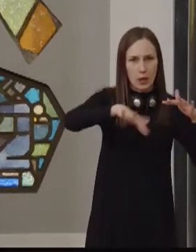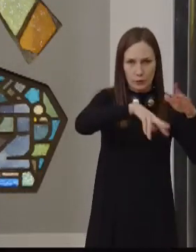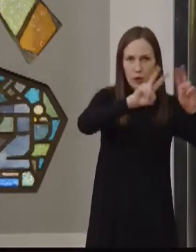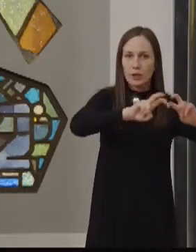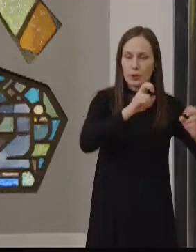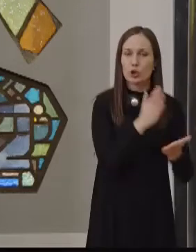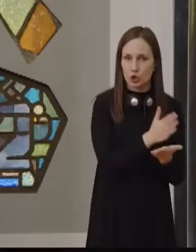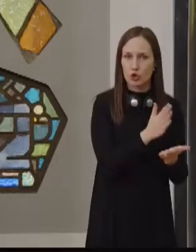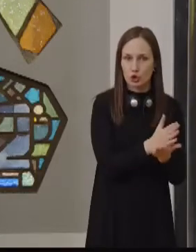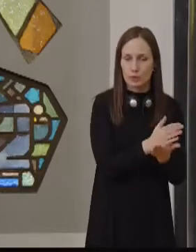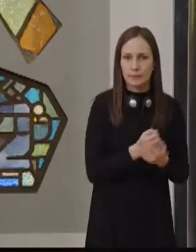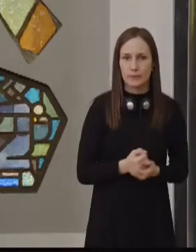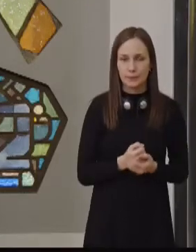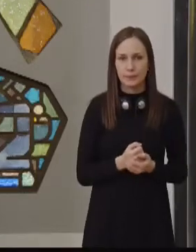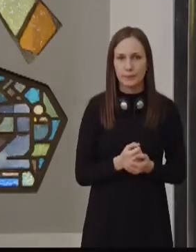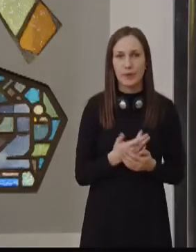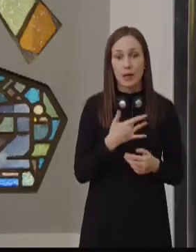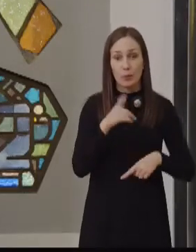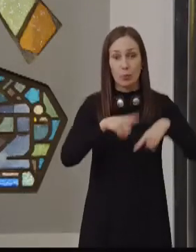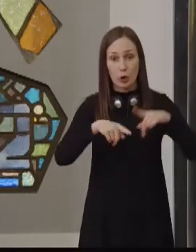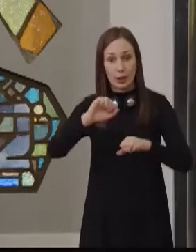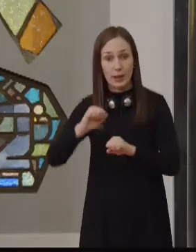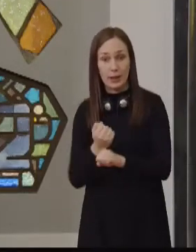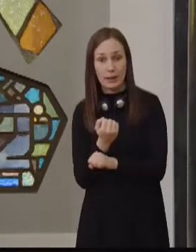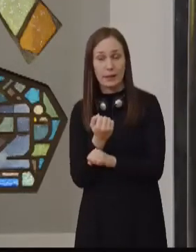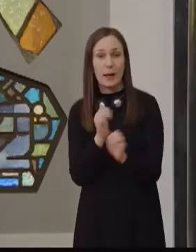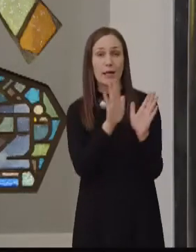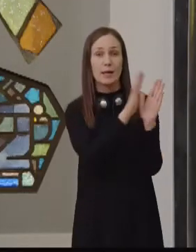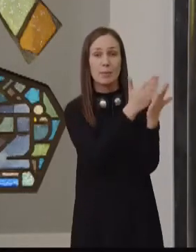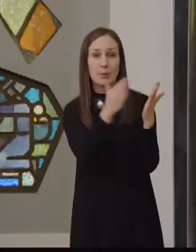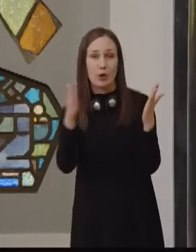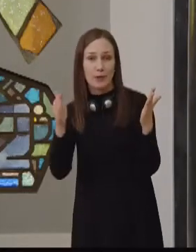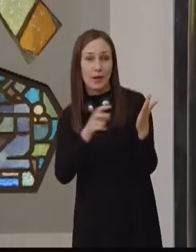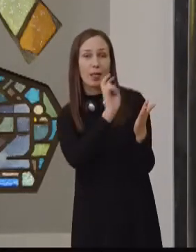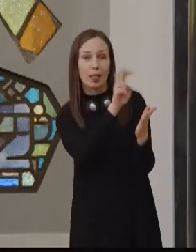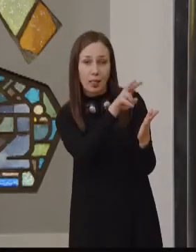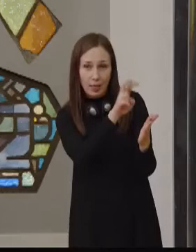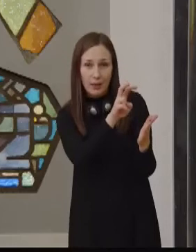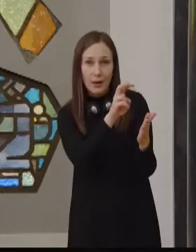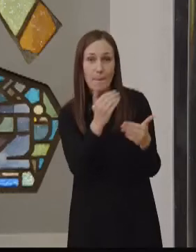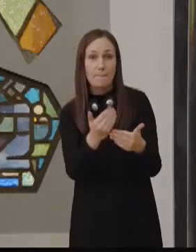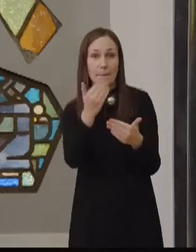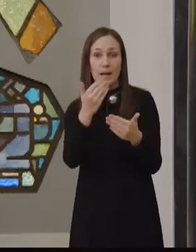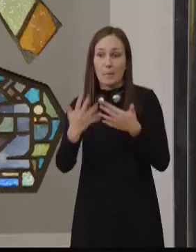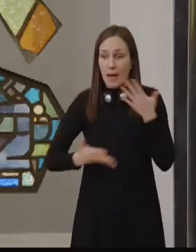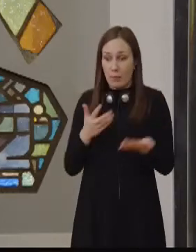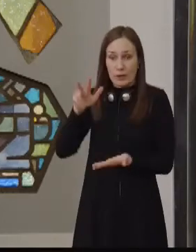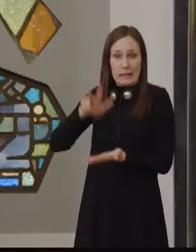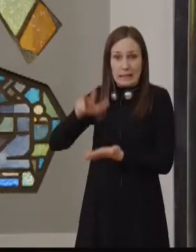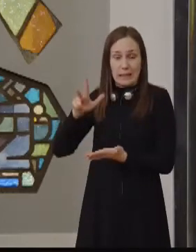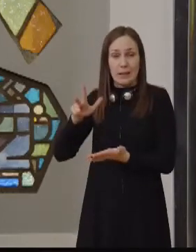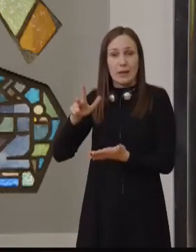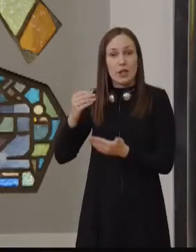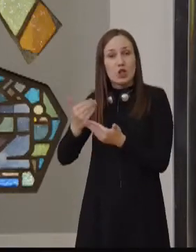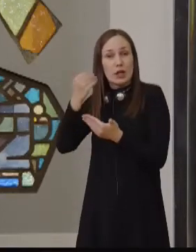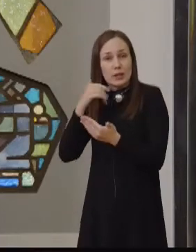change. The Lithuanian researchers have conducted some surveys, and politicians should come